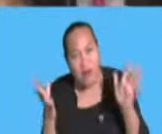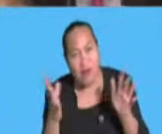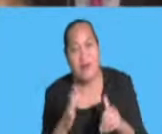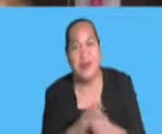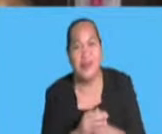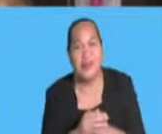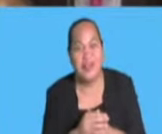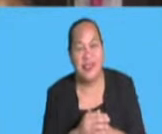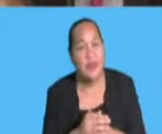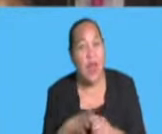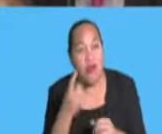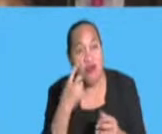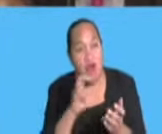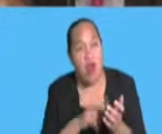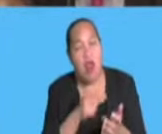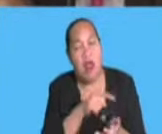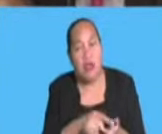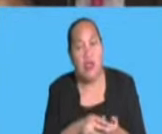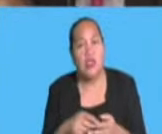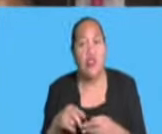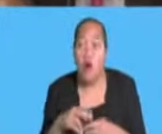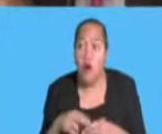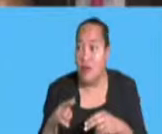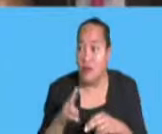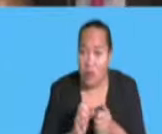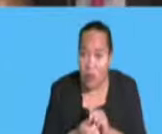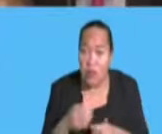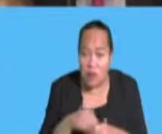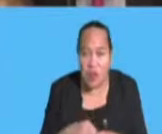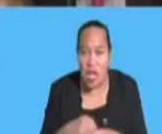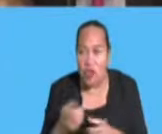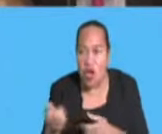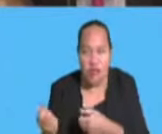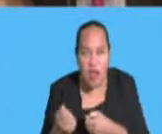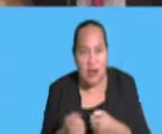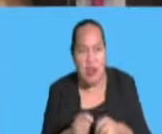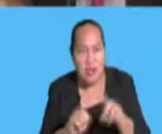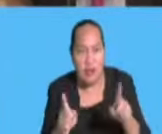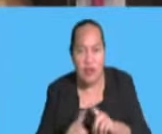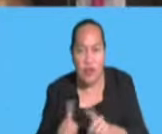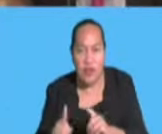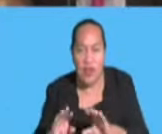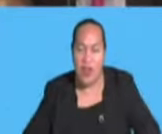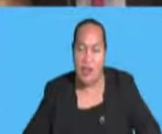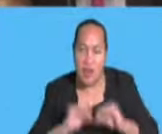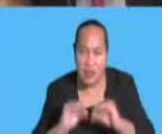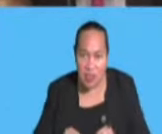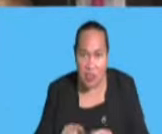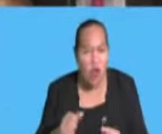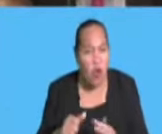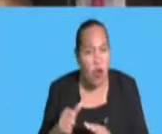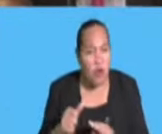Fiji where we attract more funding options and attract investment leading to job opportunities and diversifications. Mr. Speaker